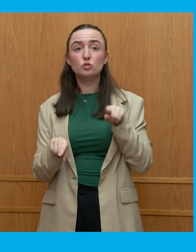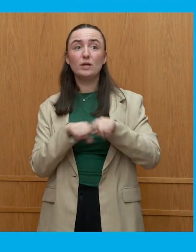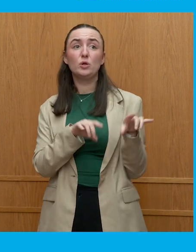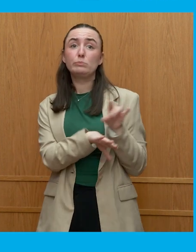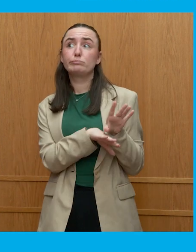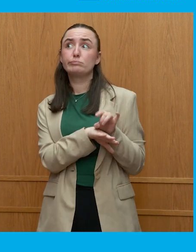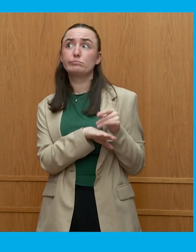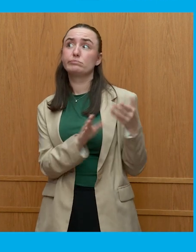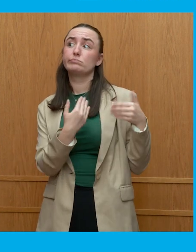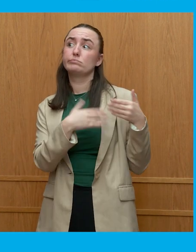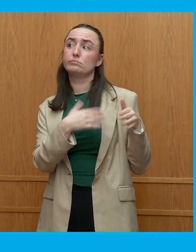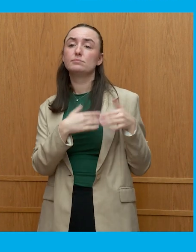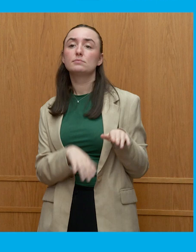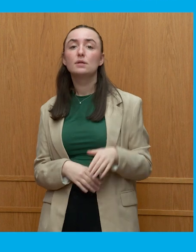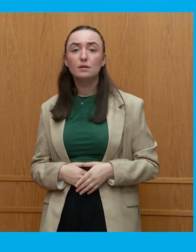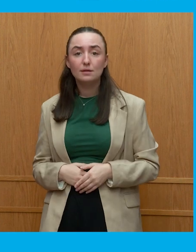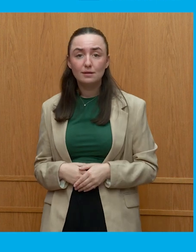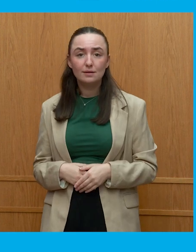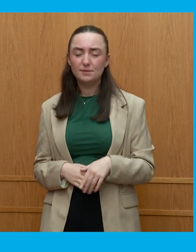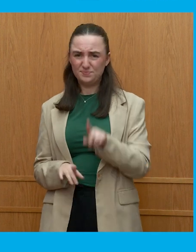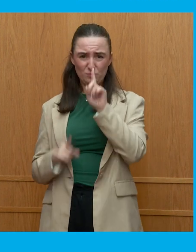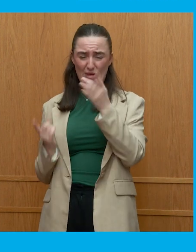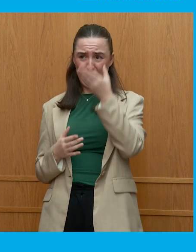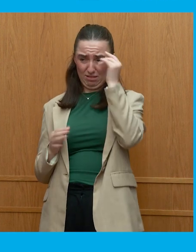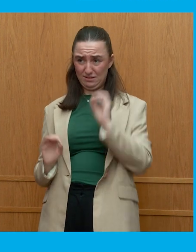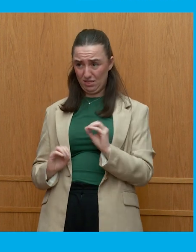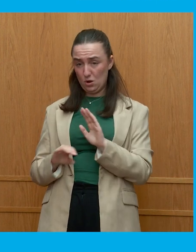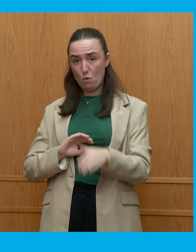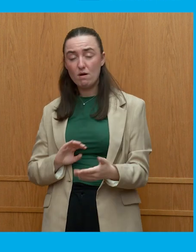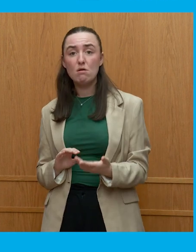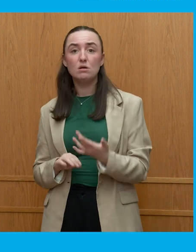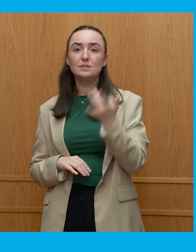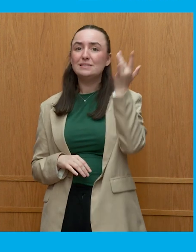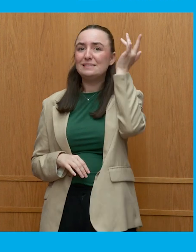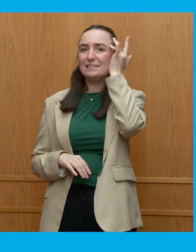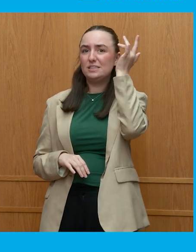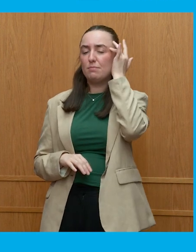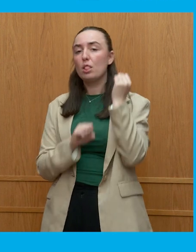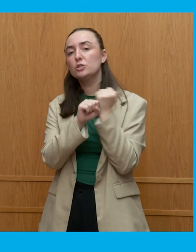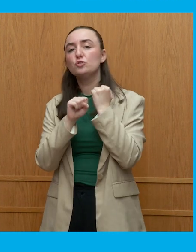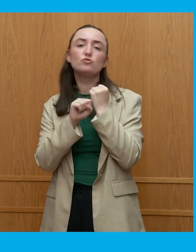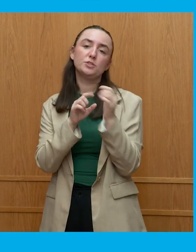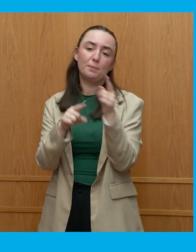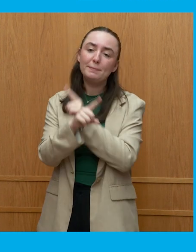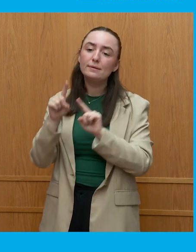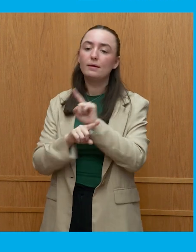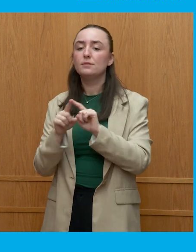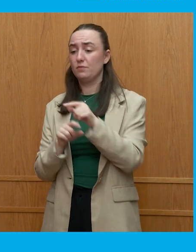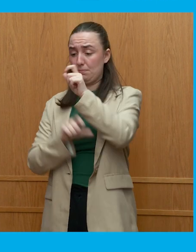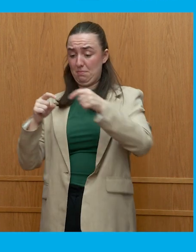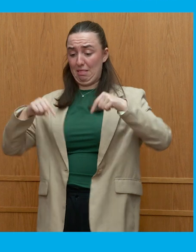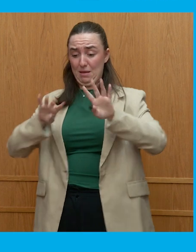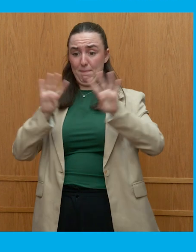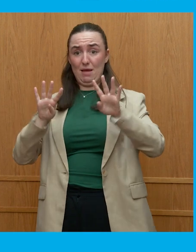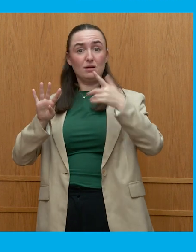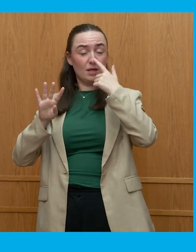nothing that couldn't have been learnt about how things were done that couldn't have involved sensible, constructive meetings with the people on this panel who were involved at the time about